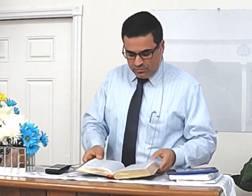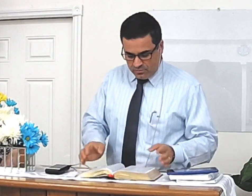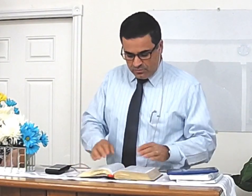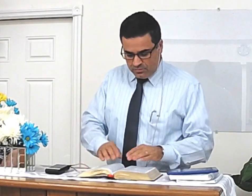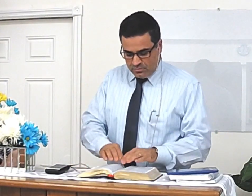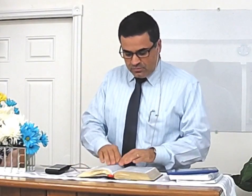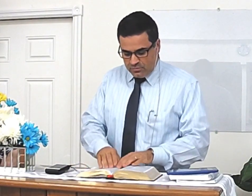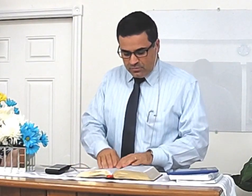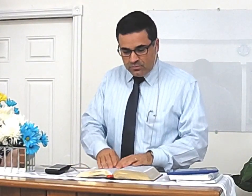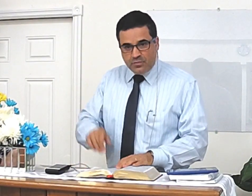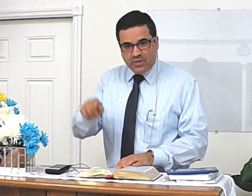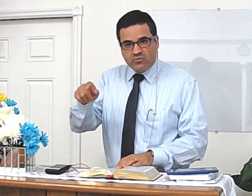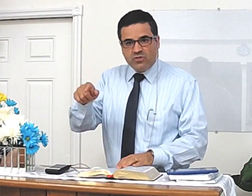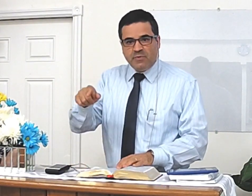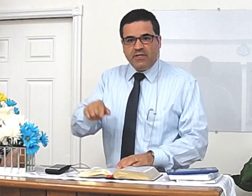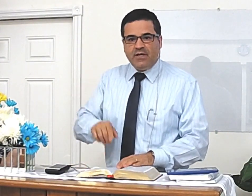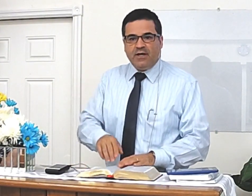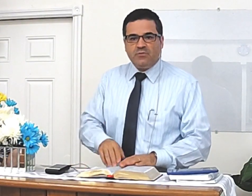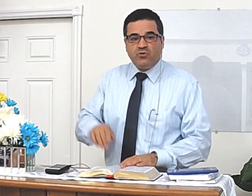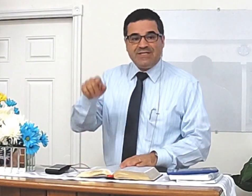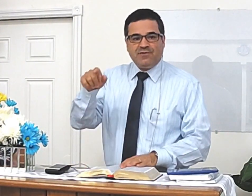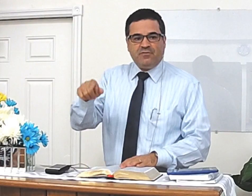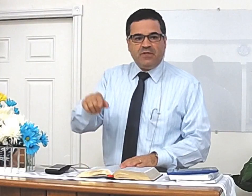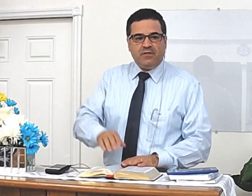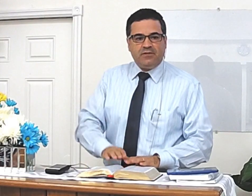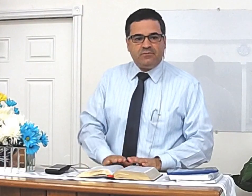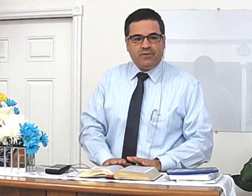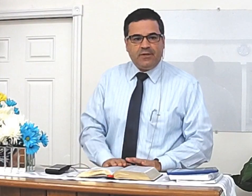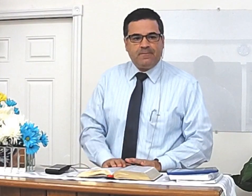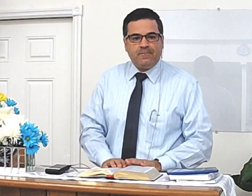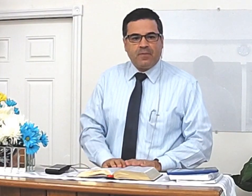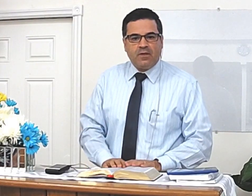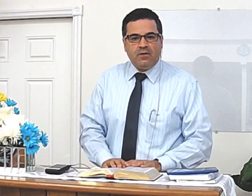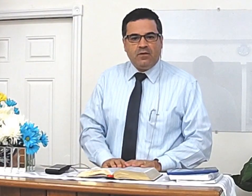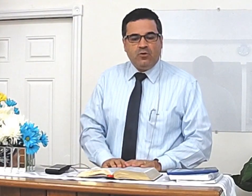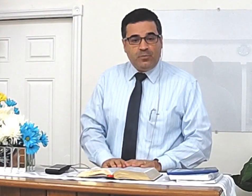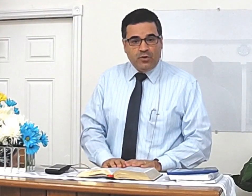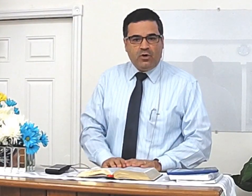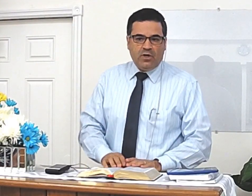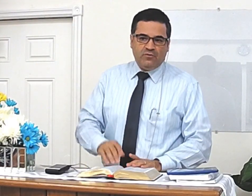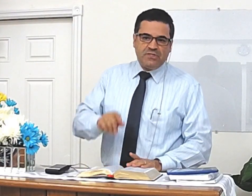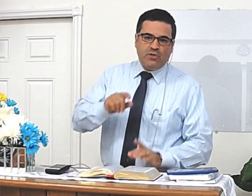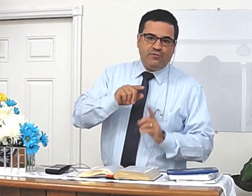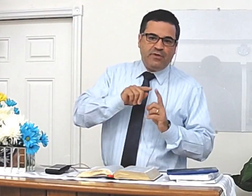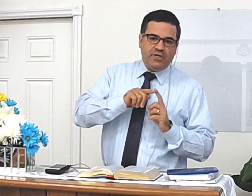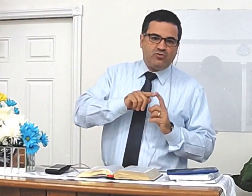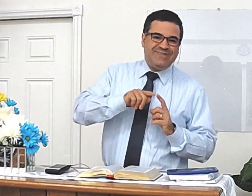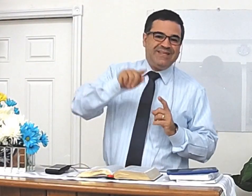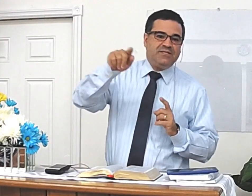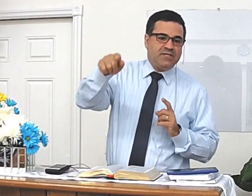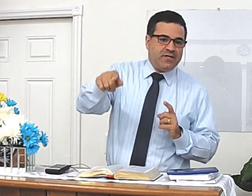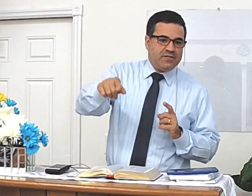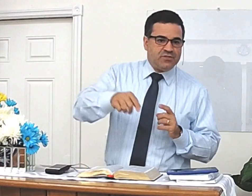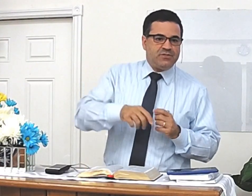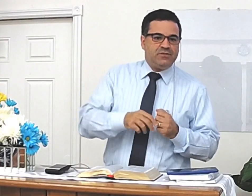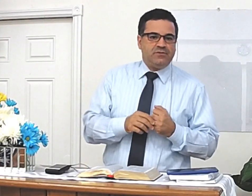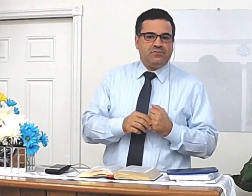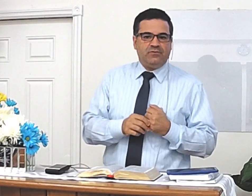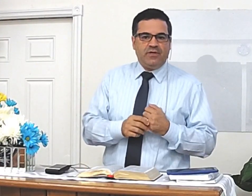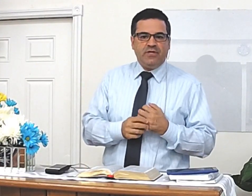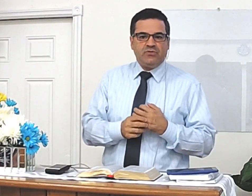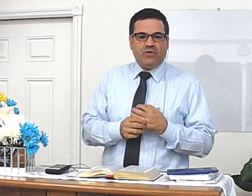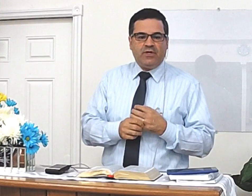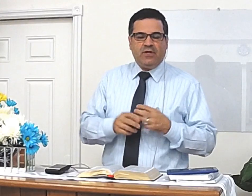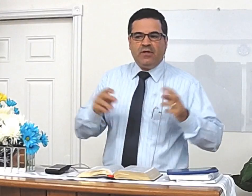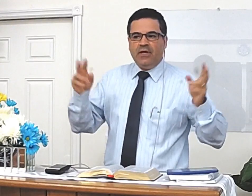he exchanged what is eternal to the material things, the things of this life. And what is worse is that when